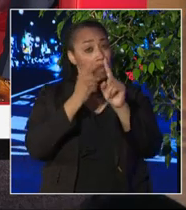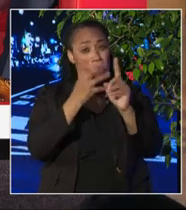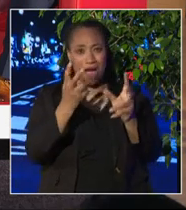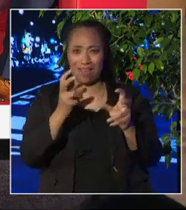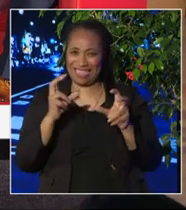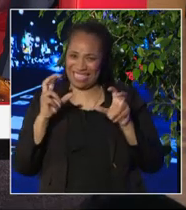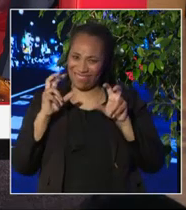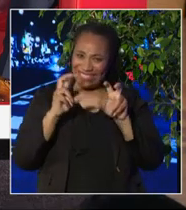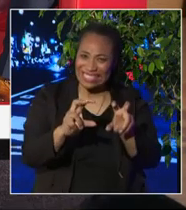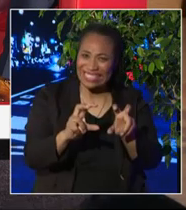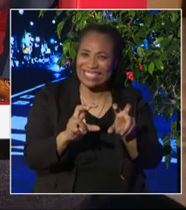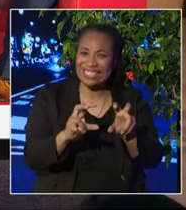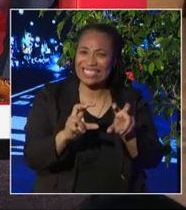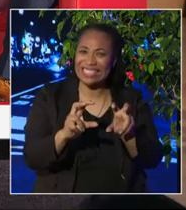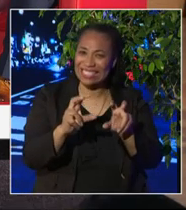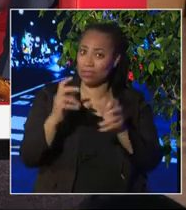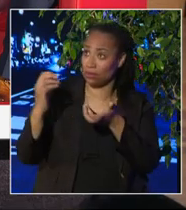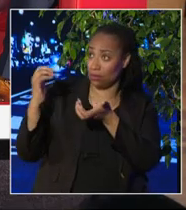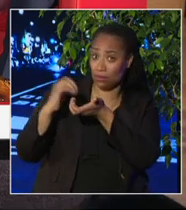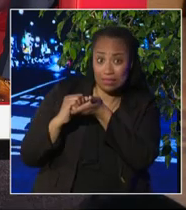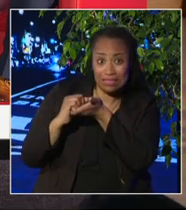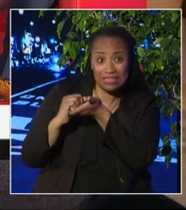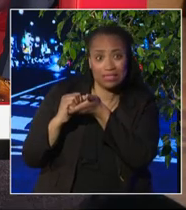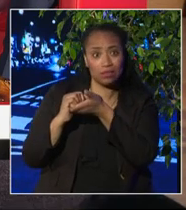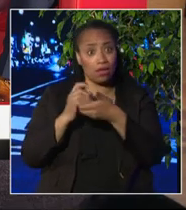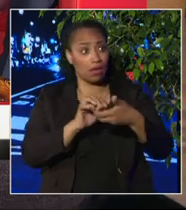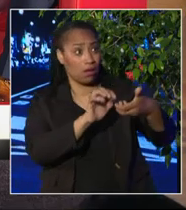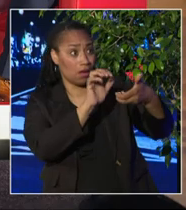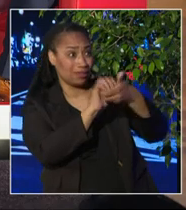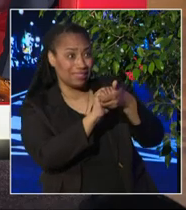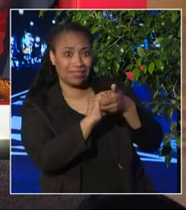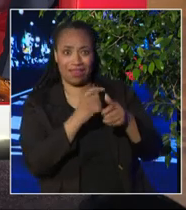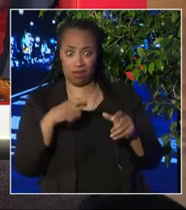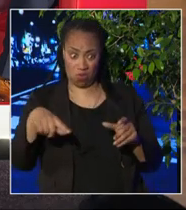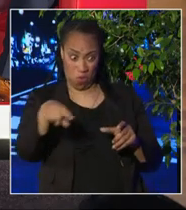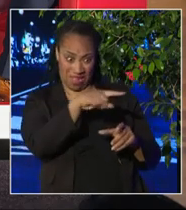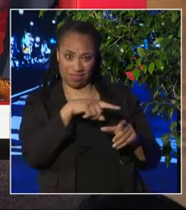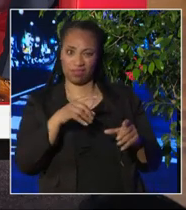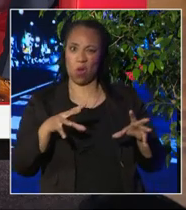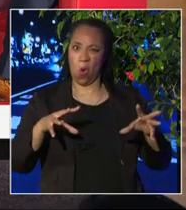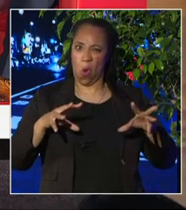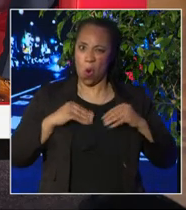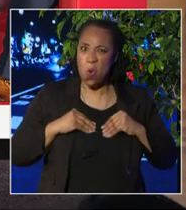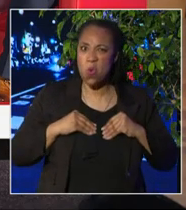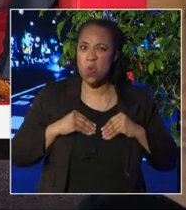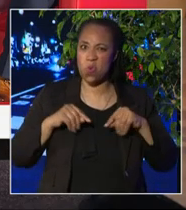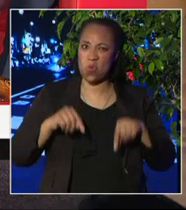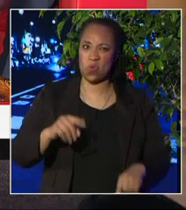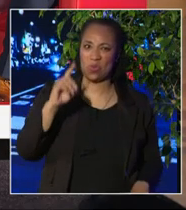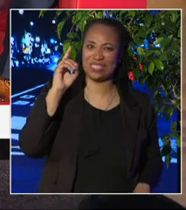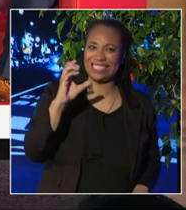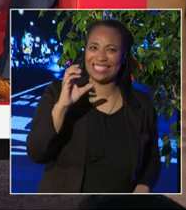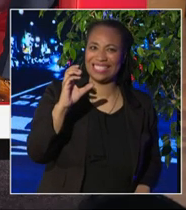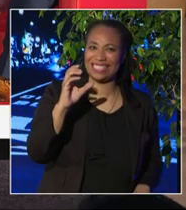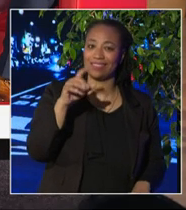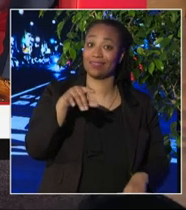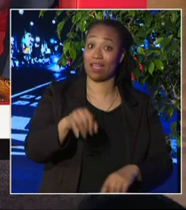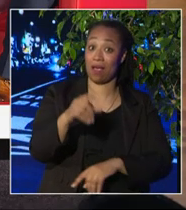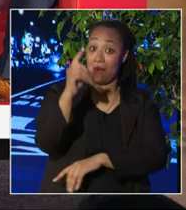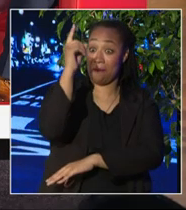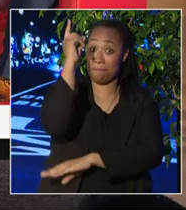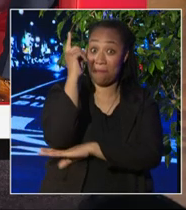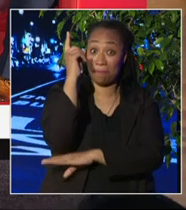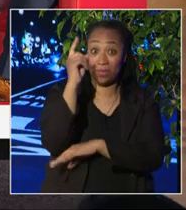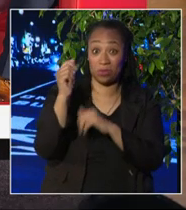own the arena. It's now our arena, and Monumental continues to invest in it, and we hope bring home some